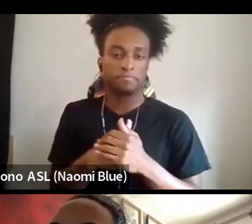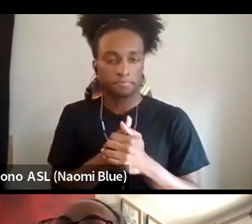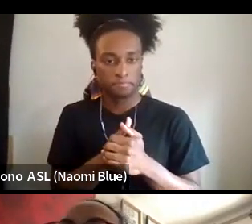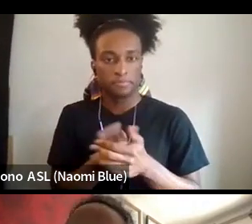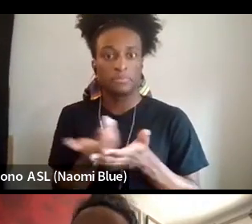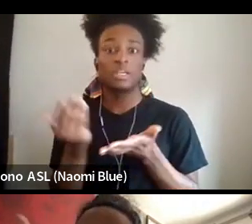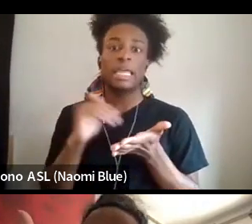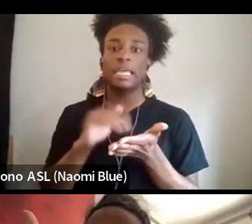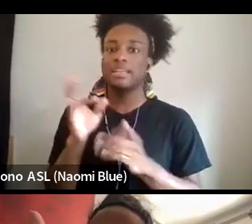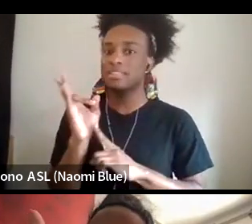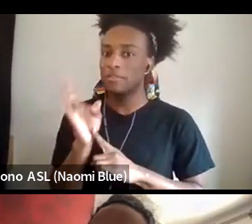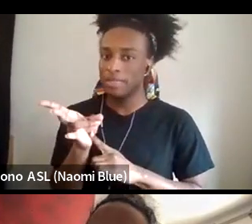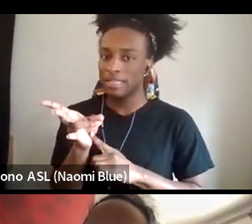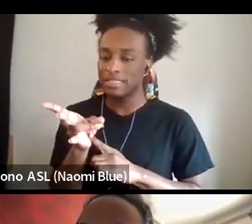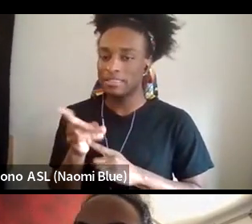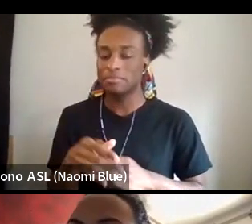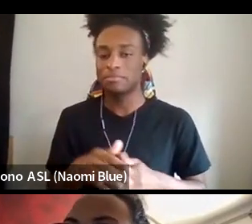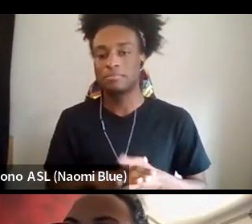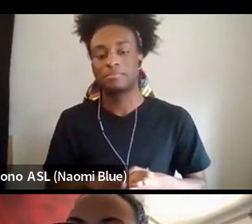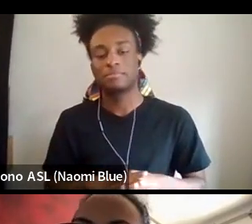7 minutes.